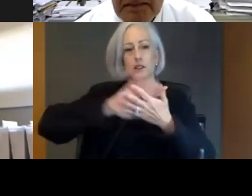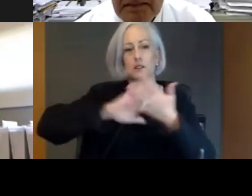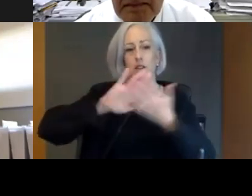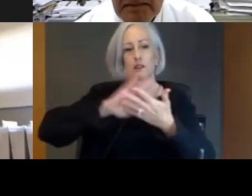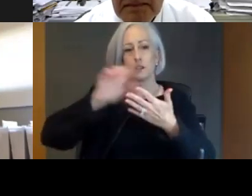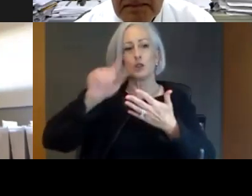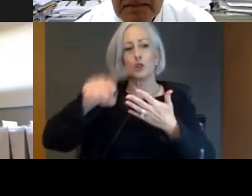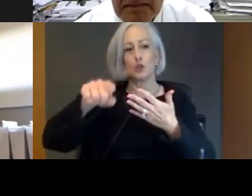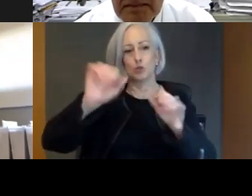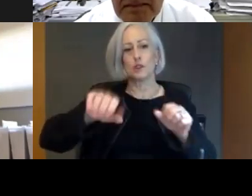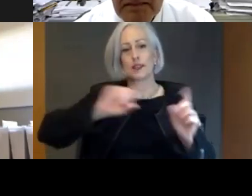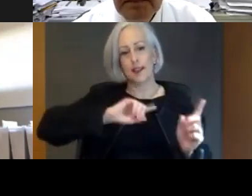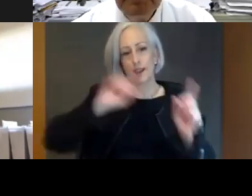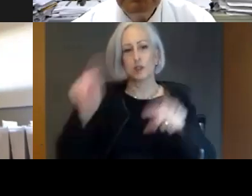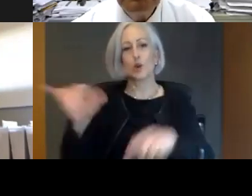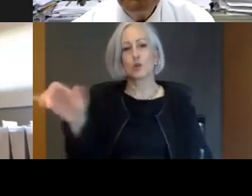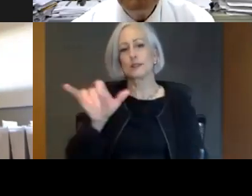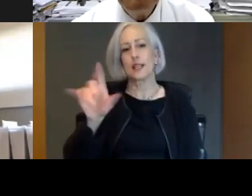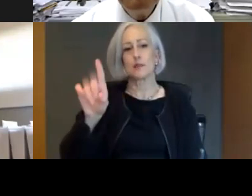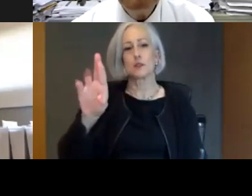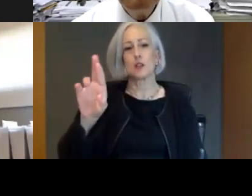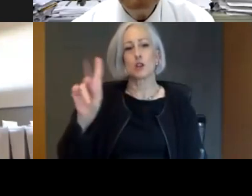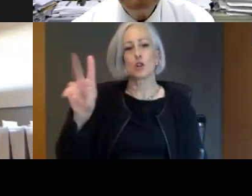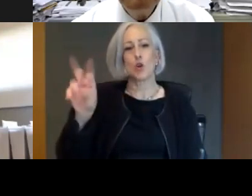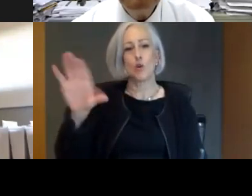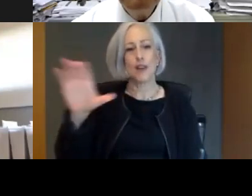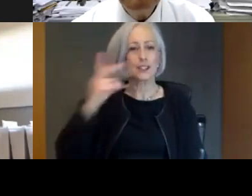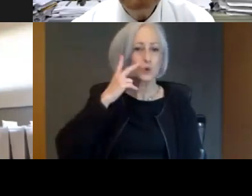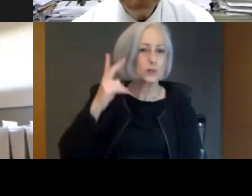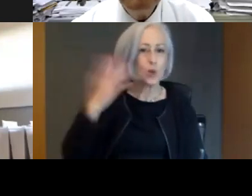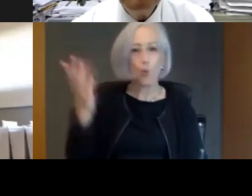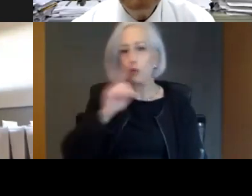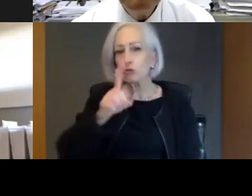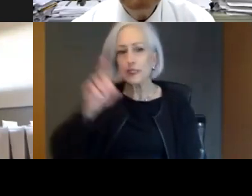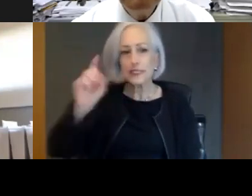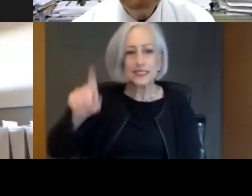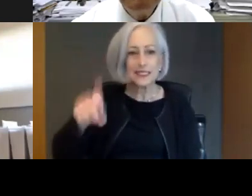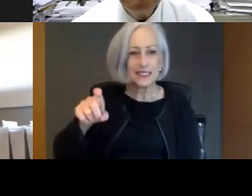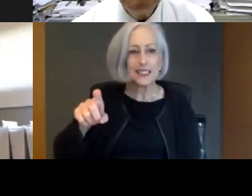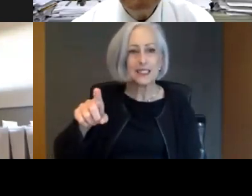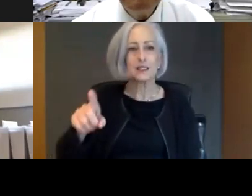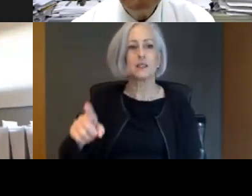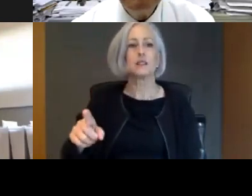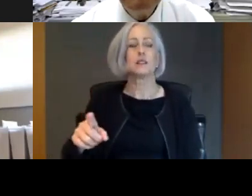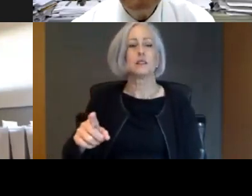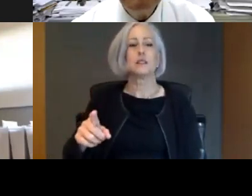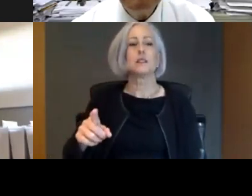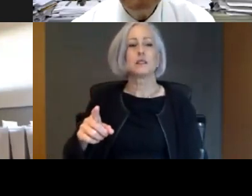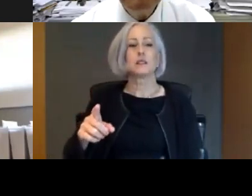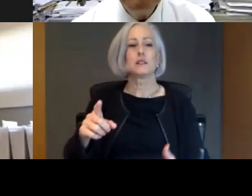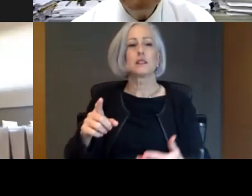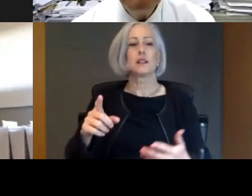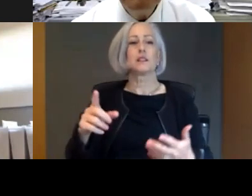does, try to spend time to find what really is needed in a more lasting way, whether you are present or